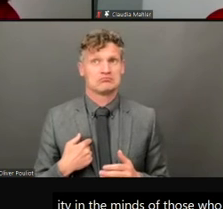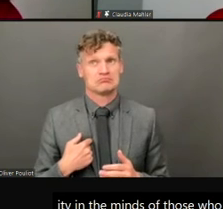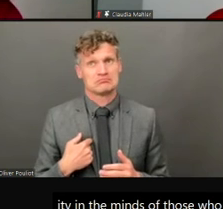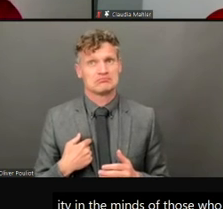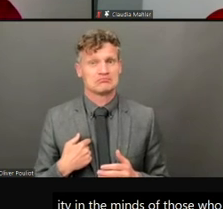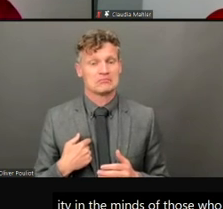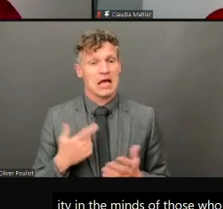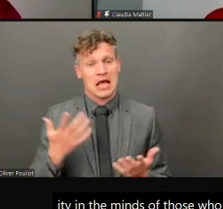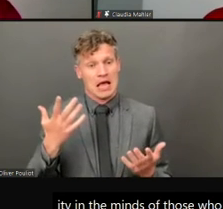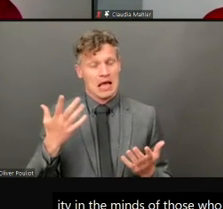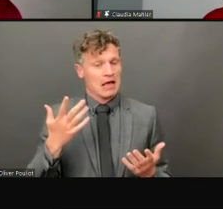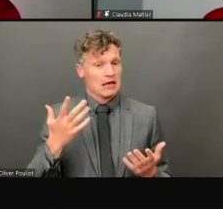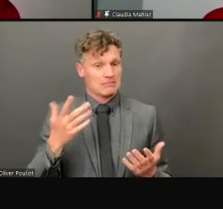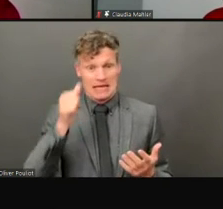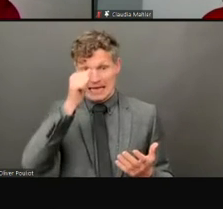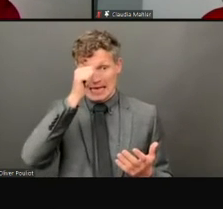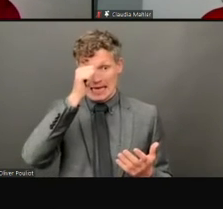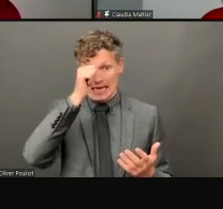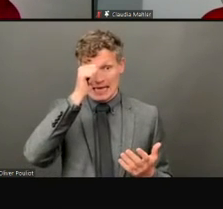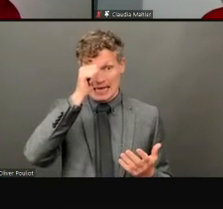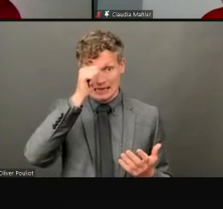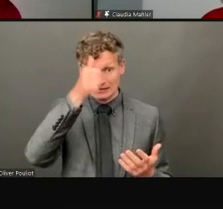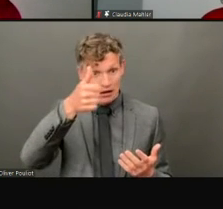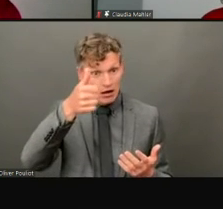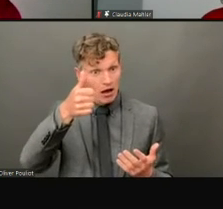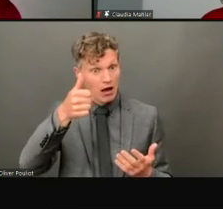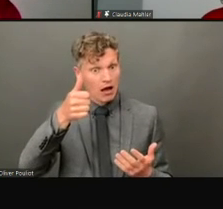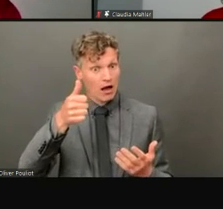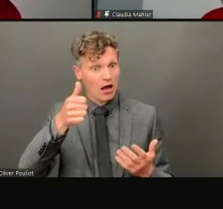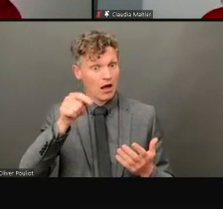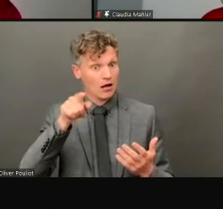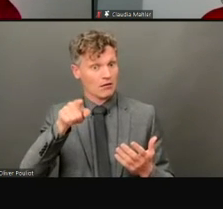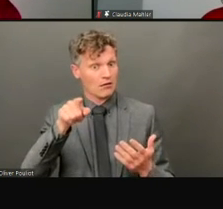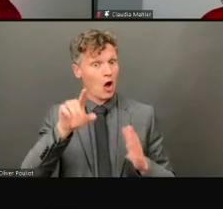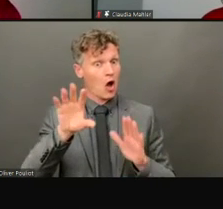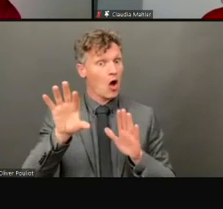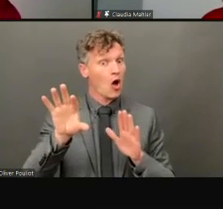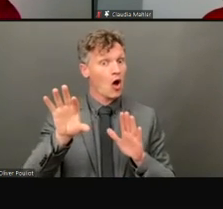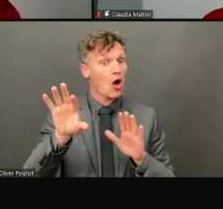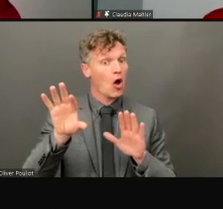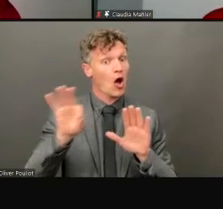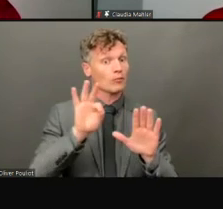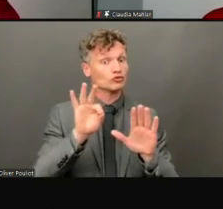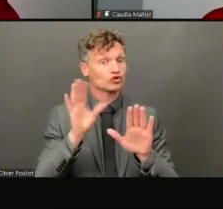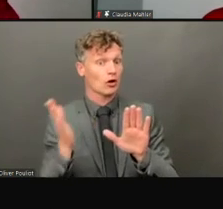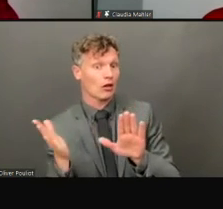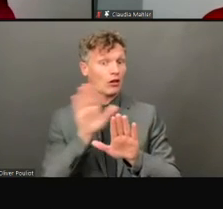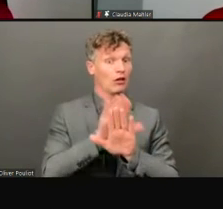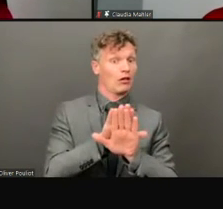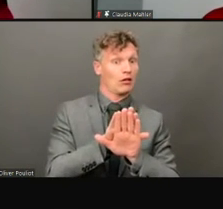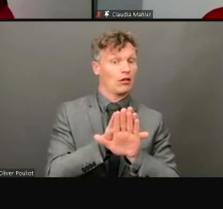has opted into the optional protocol in bringing a test case on.